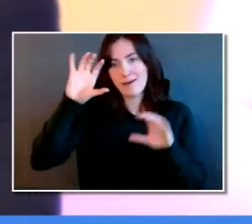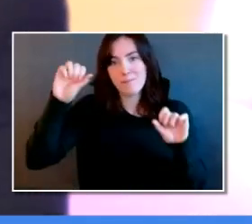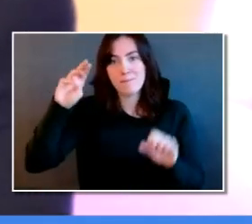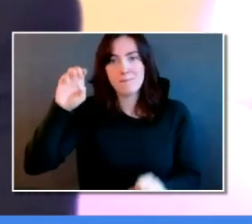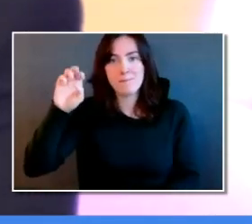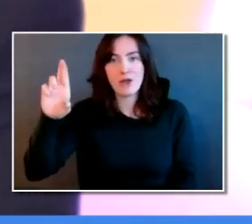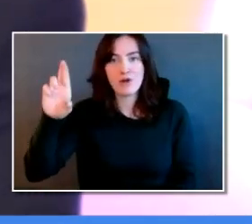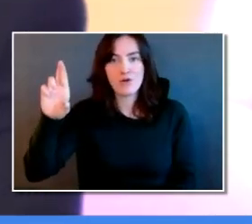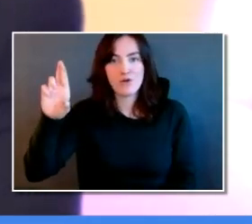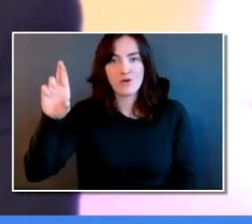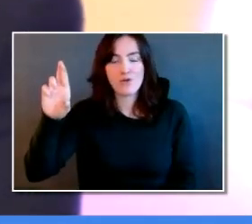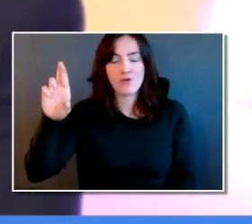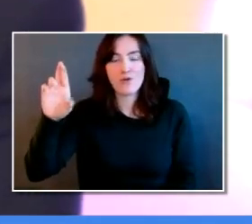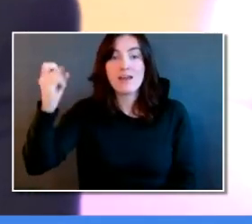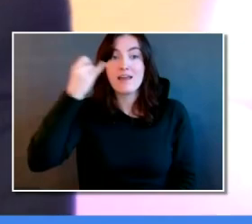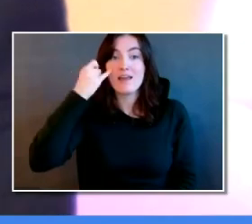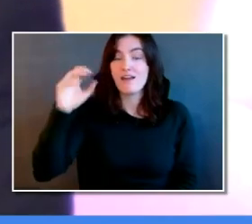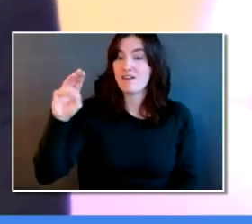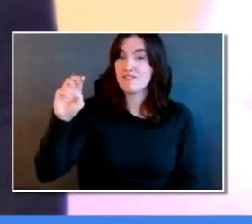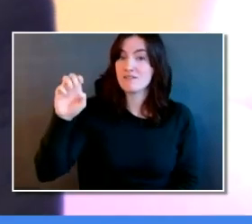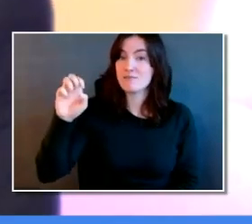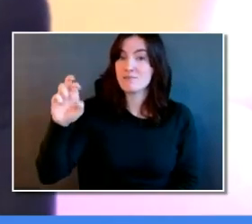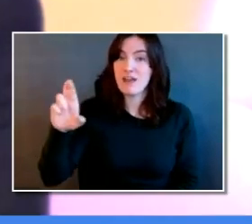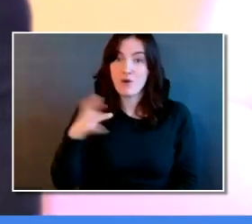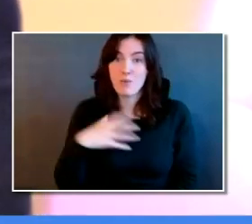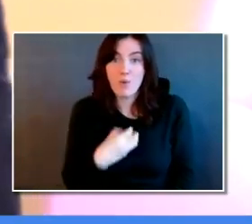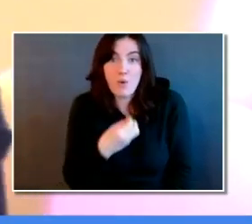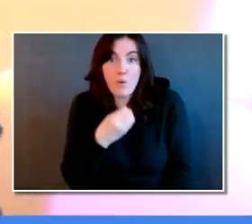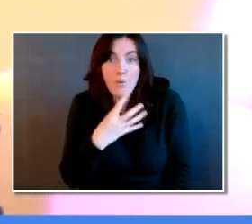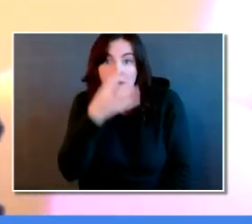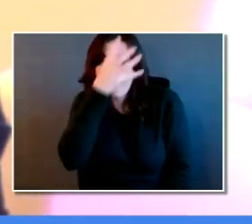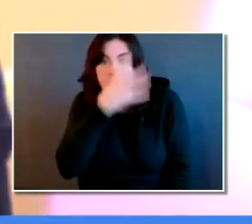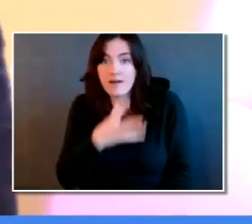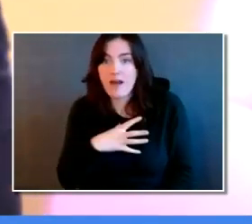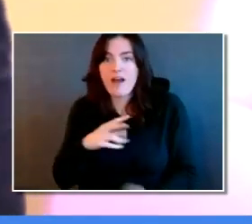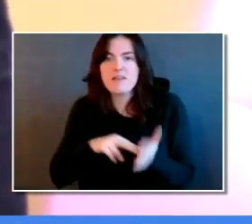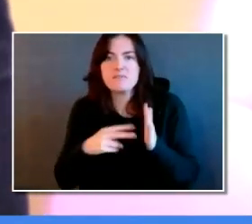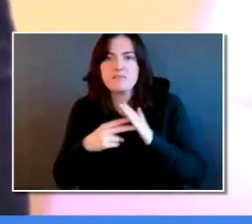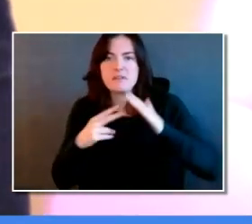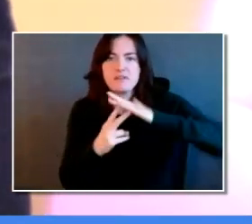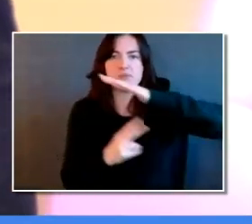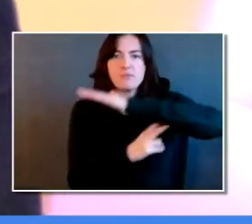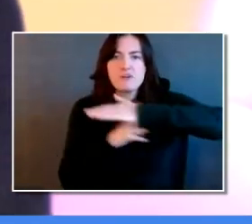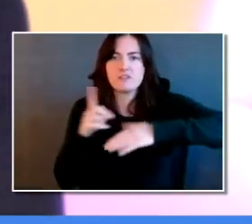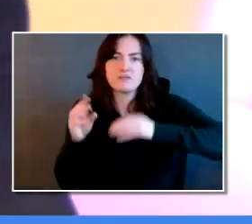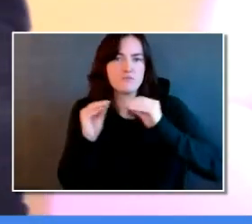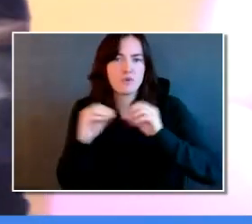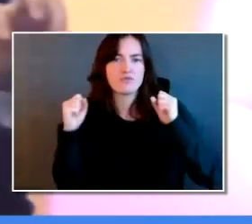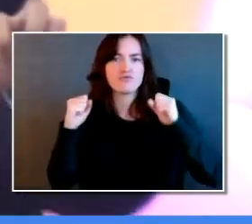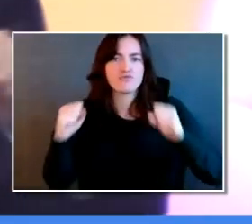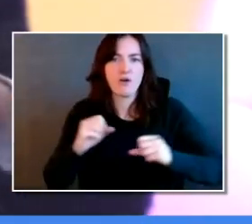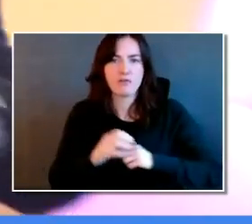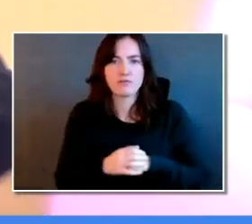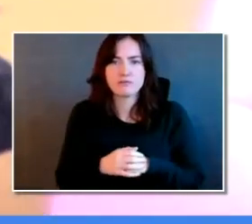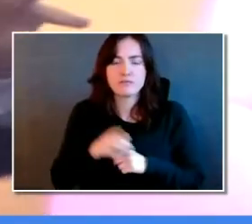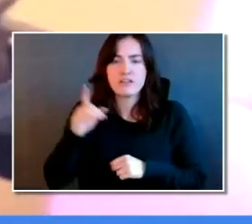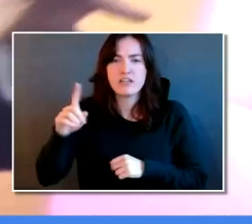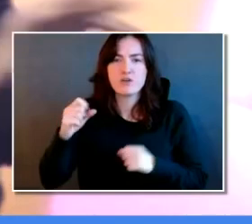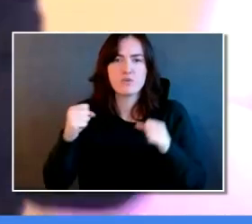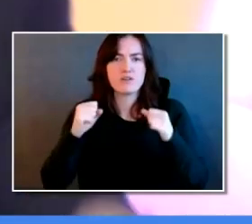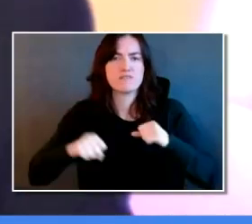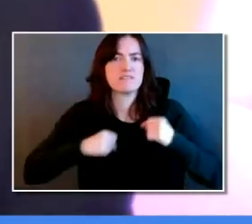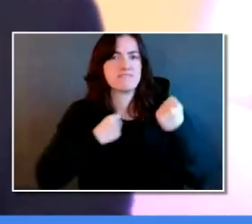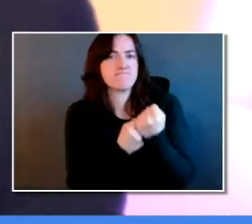if somehow, if the mayor were a white guy, the bridge would have been stronger. He would have somehow fortified it with his white